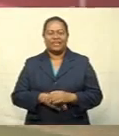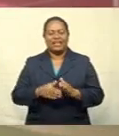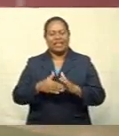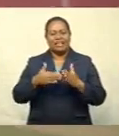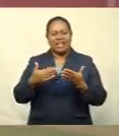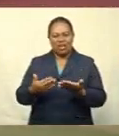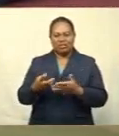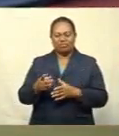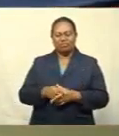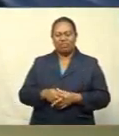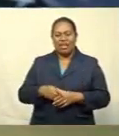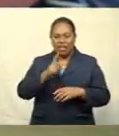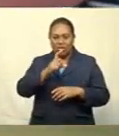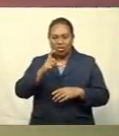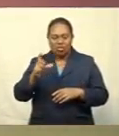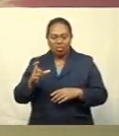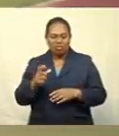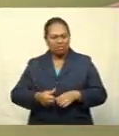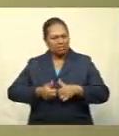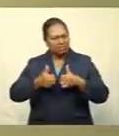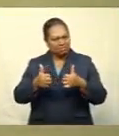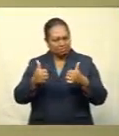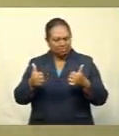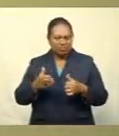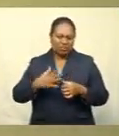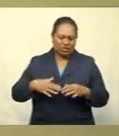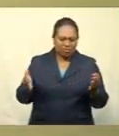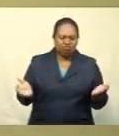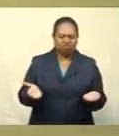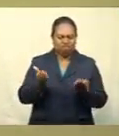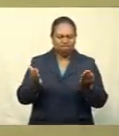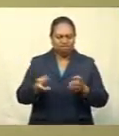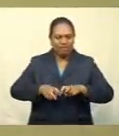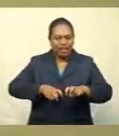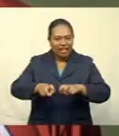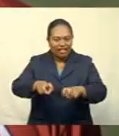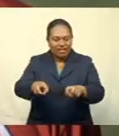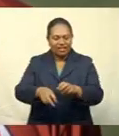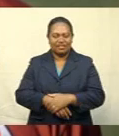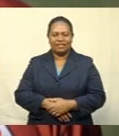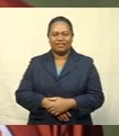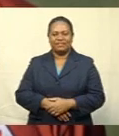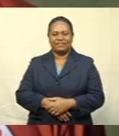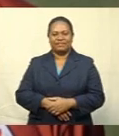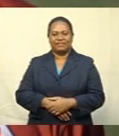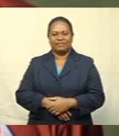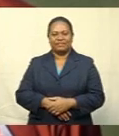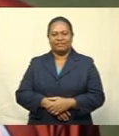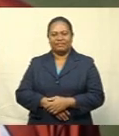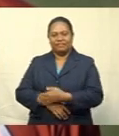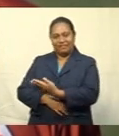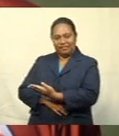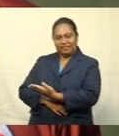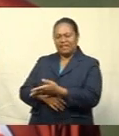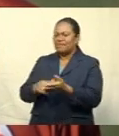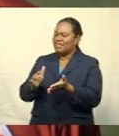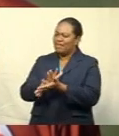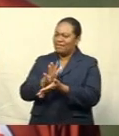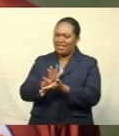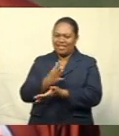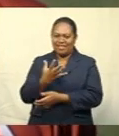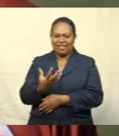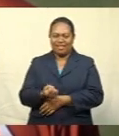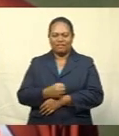the Coca-Cola games is a morale booster for athletes. This is something that we are really glad about. And